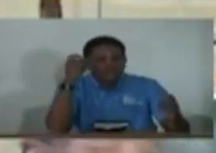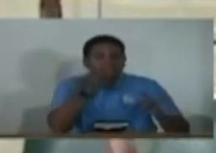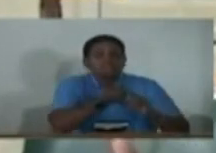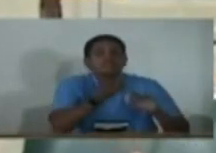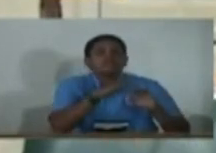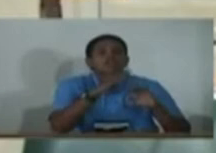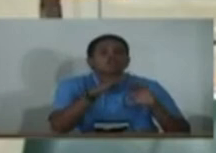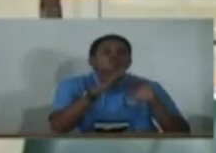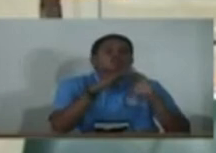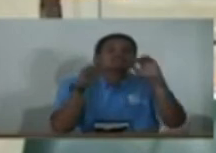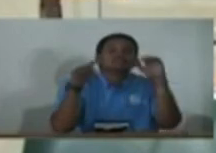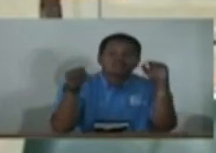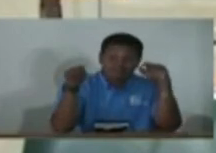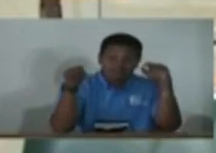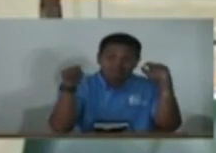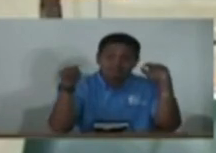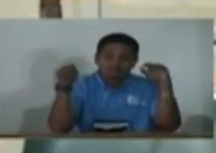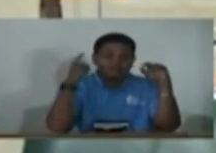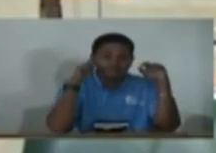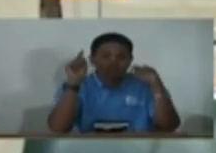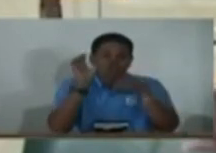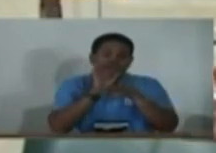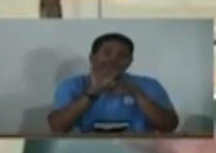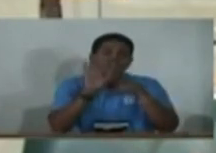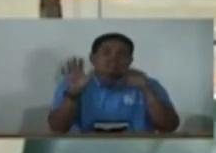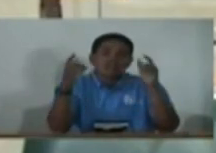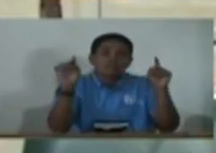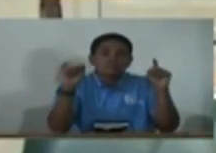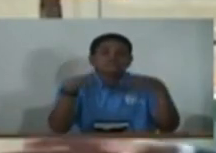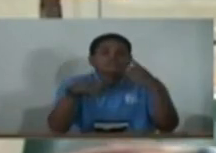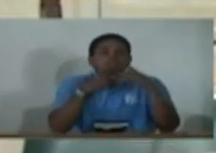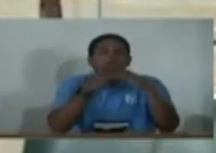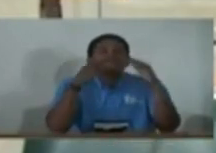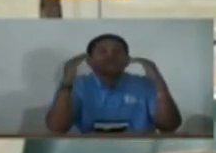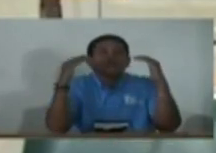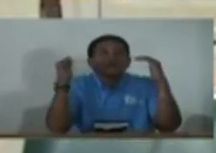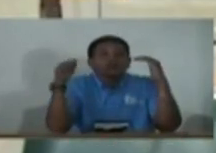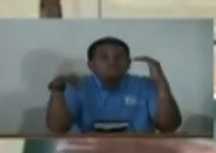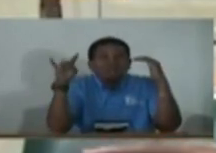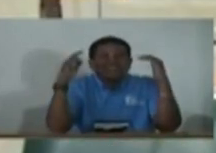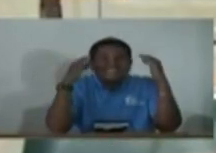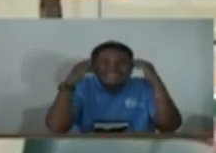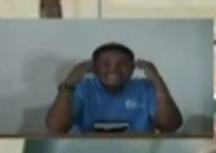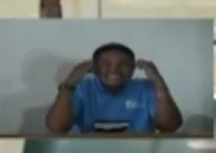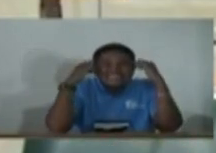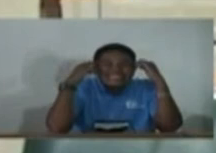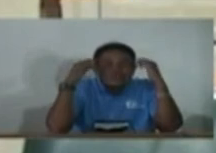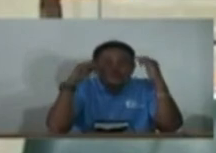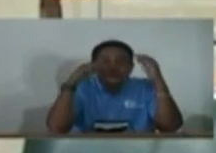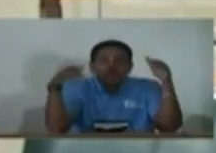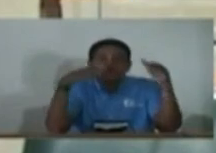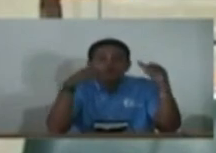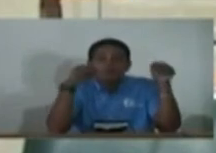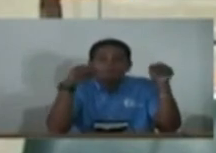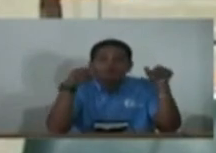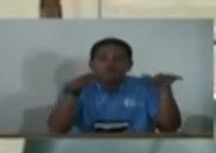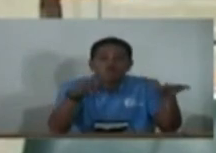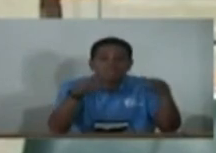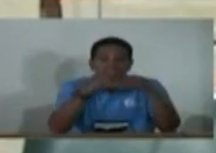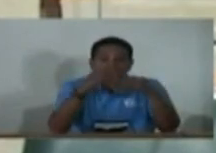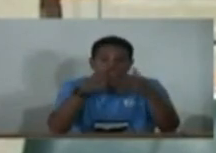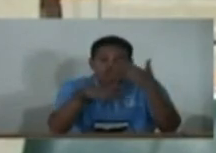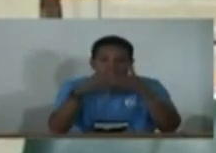increasing for churches. But that's the kind of balancing that we have to do in terms of just looking at groups and movements in the